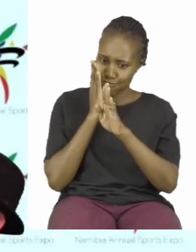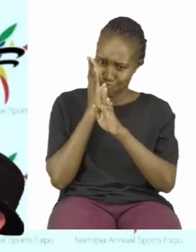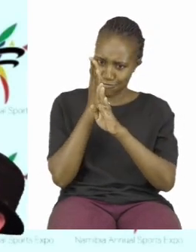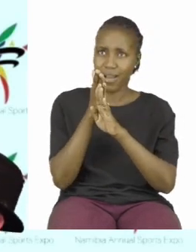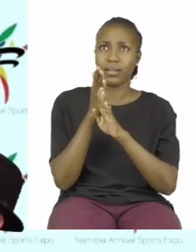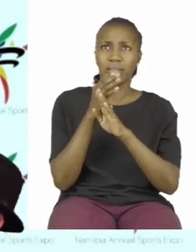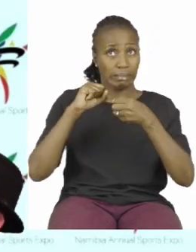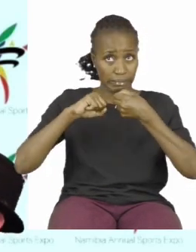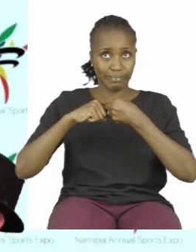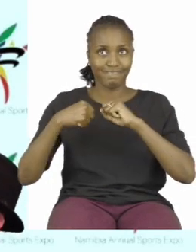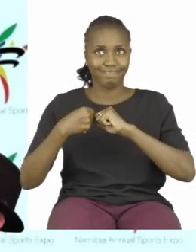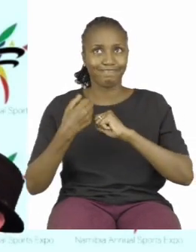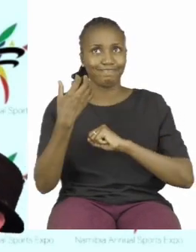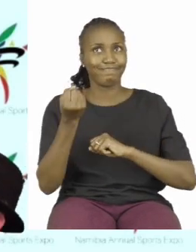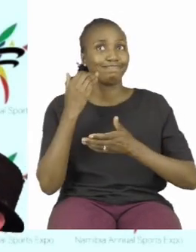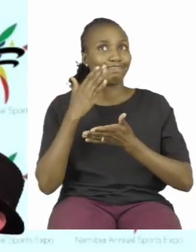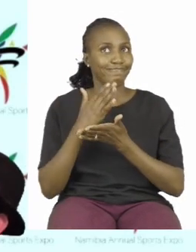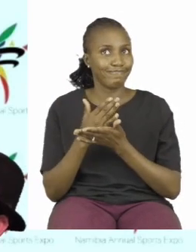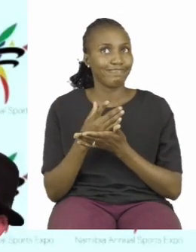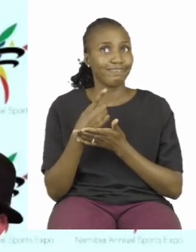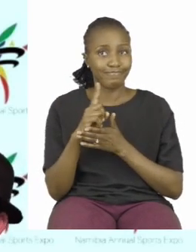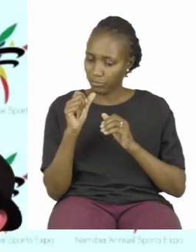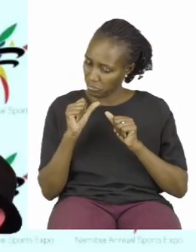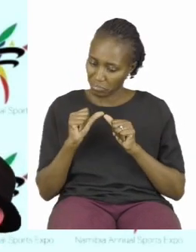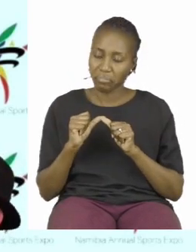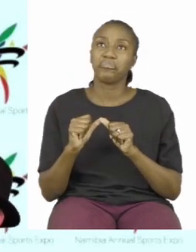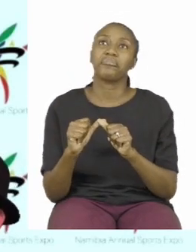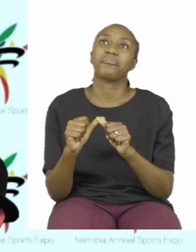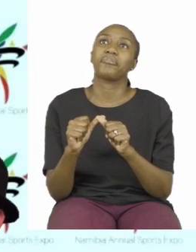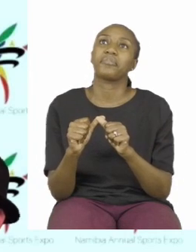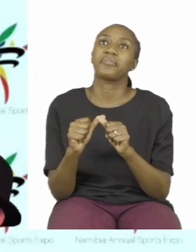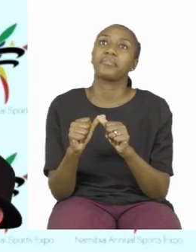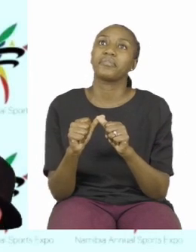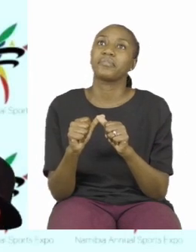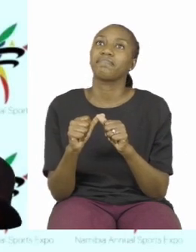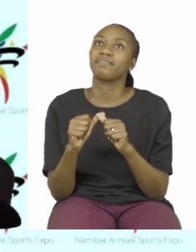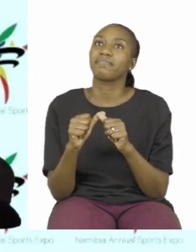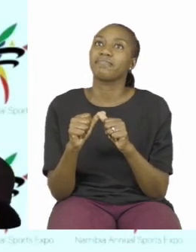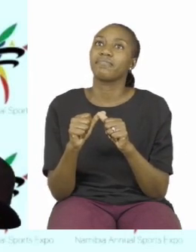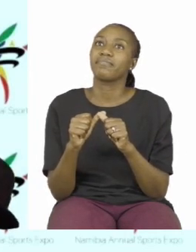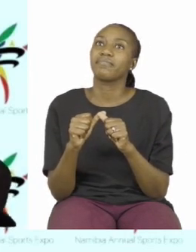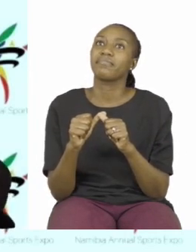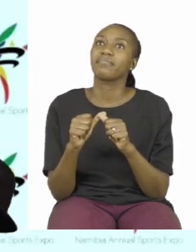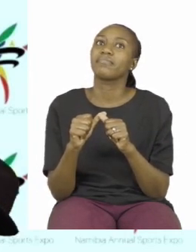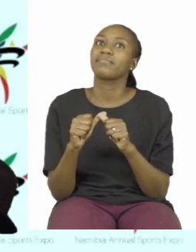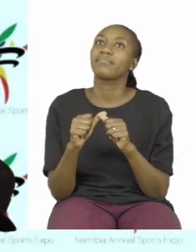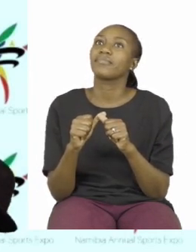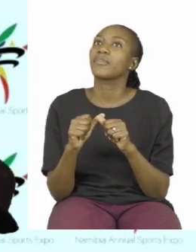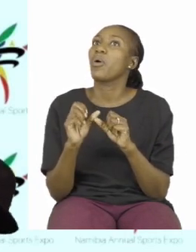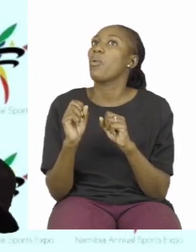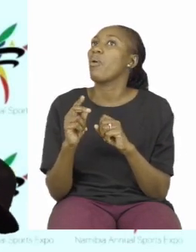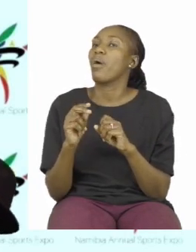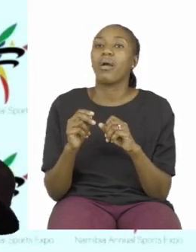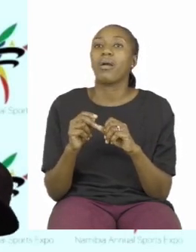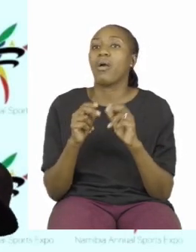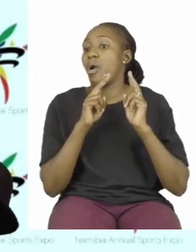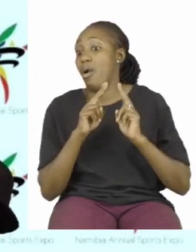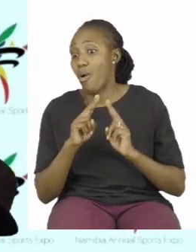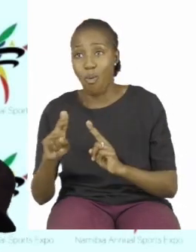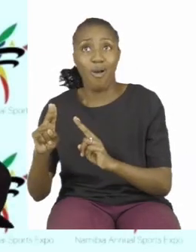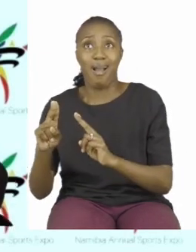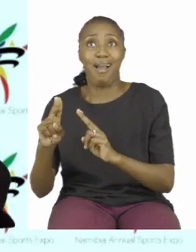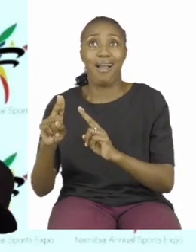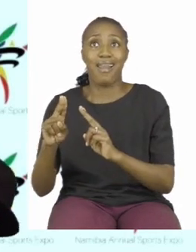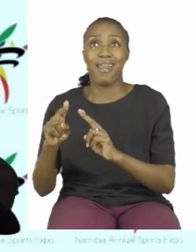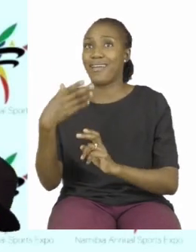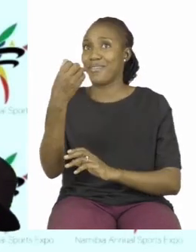there, but that's the thing that can carry you through. Uh-huh. Sensei Manale, it's been an honor and a pleasure to have you with us today.